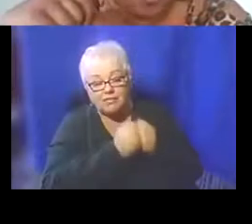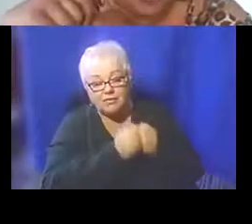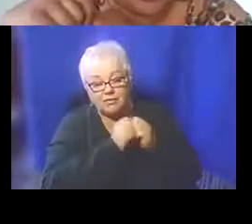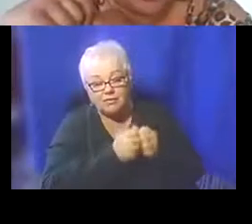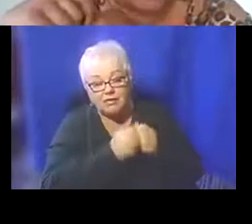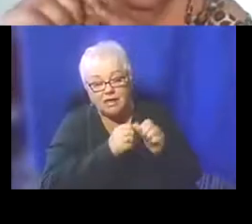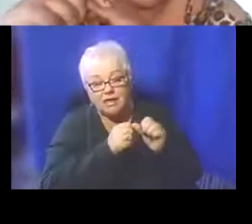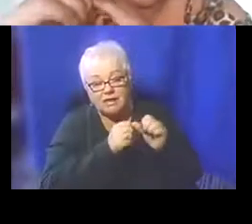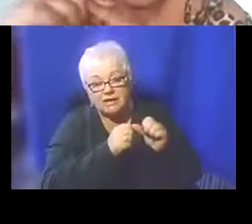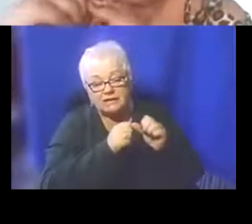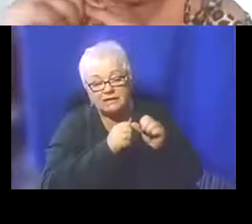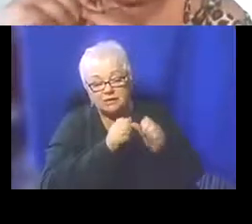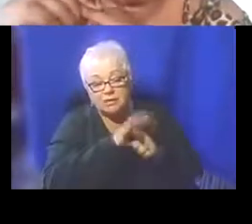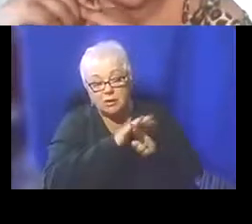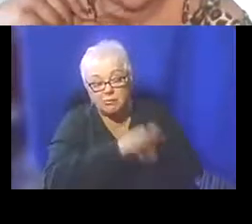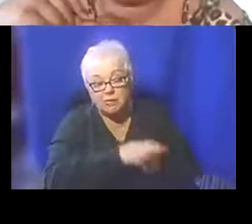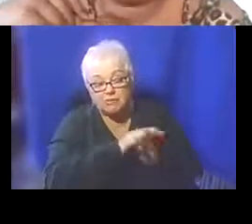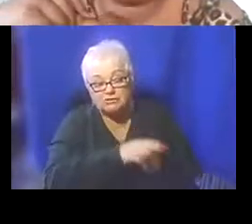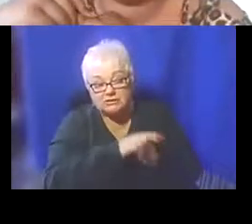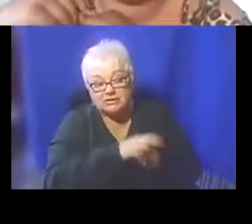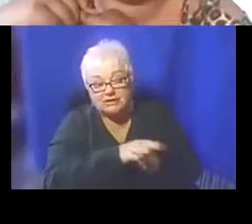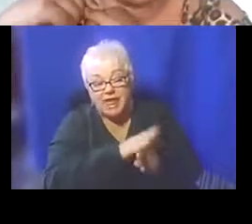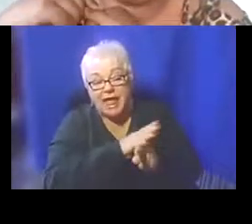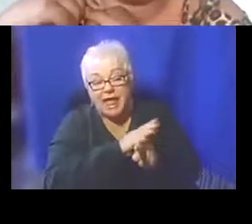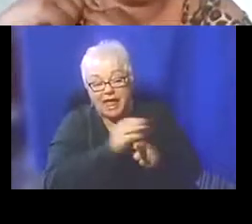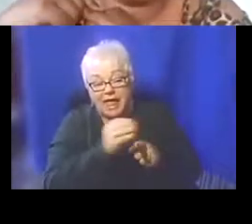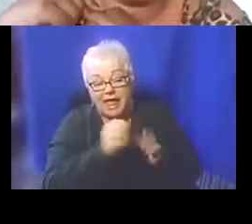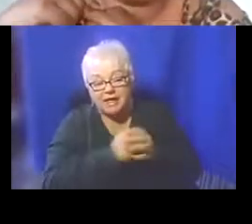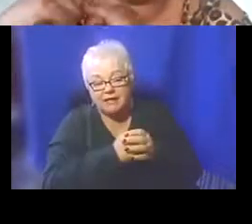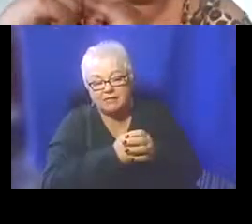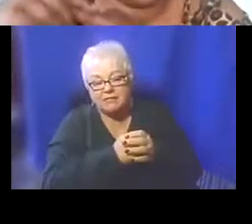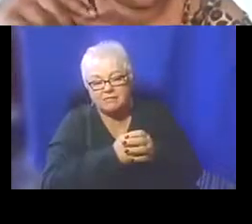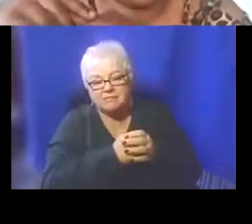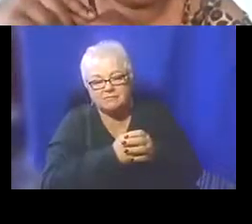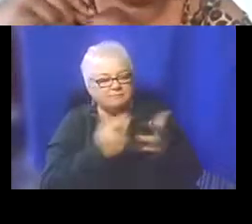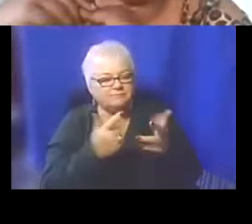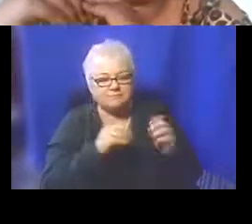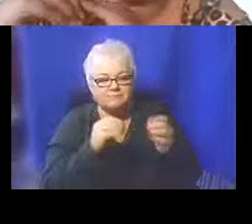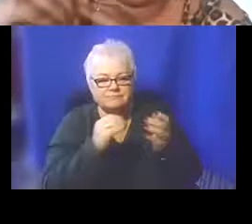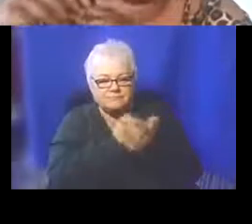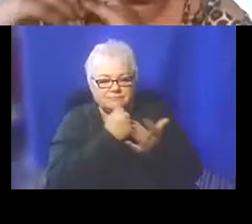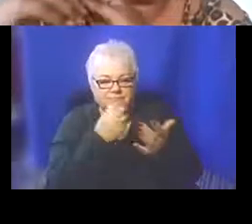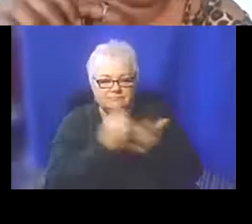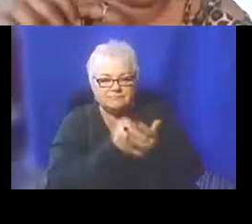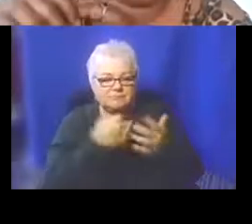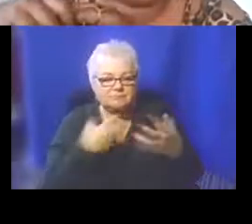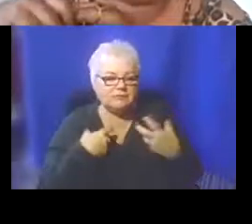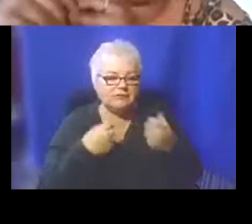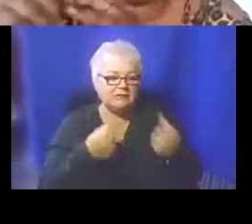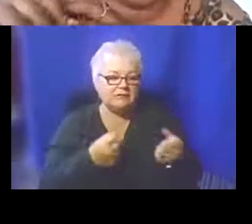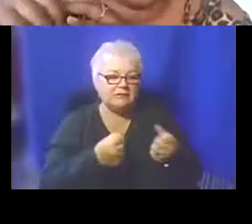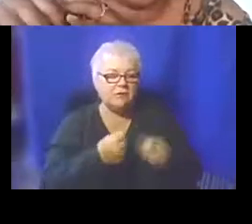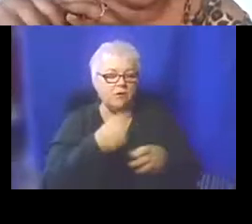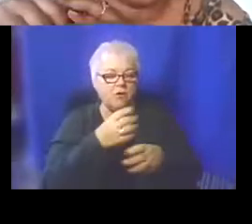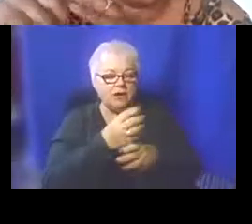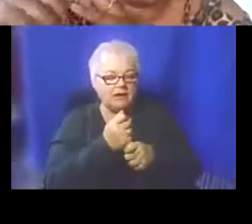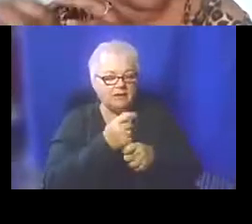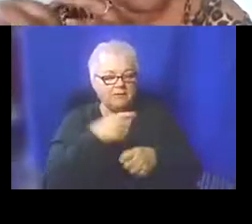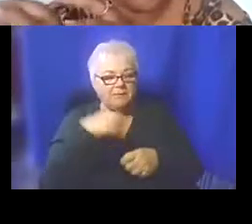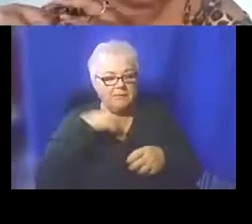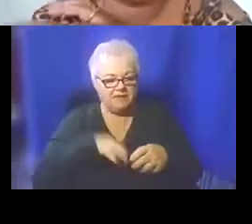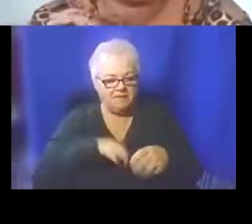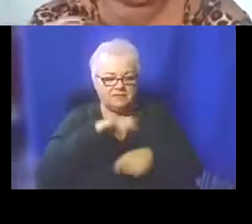continued oppression and in the absence for opportunities to heal or access benefits available